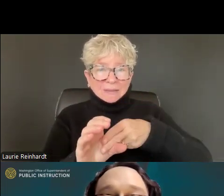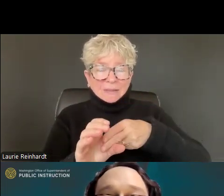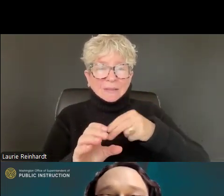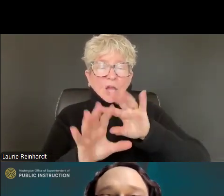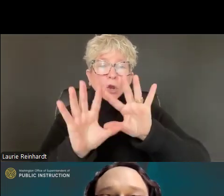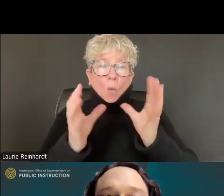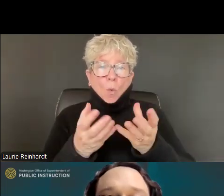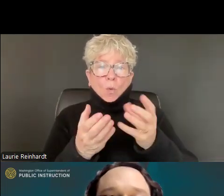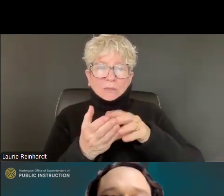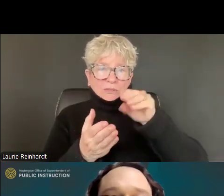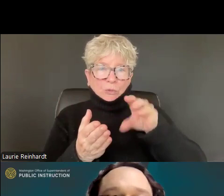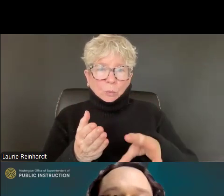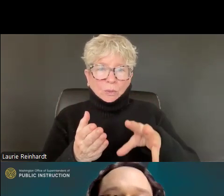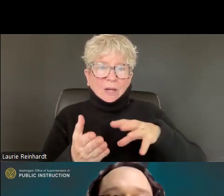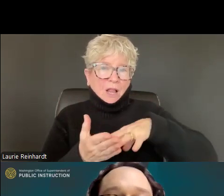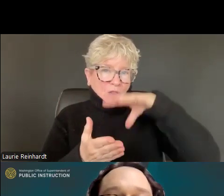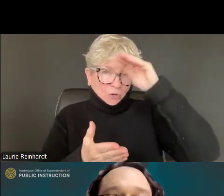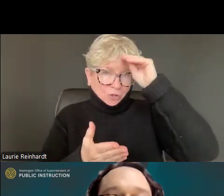student learning.